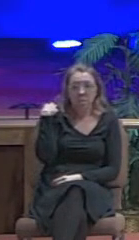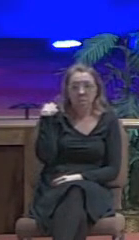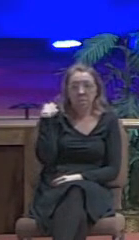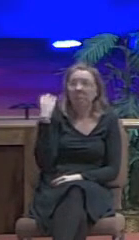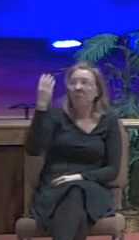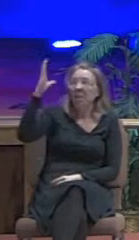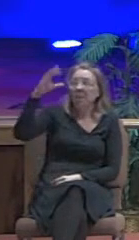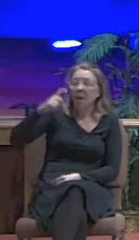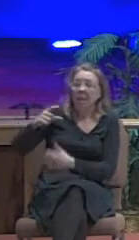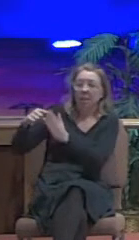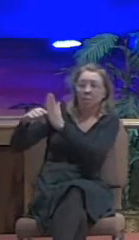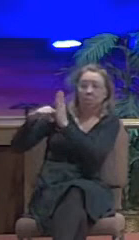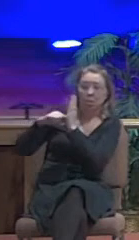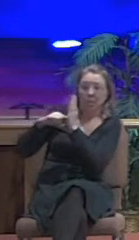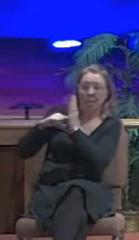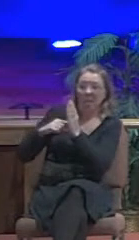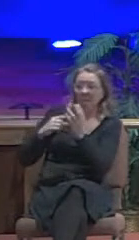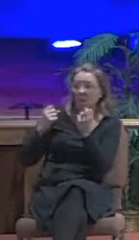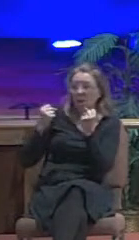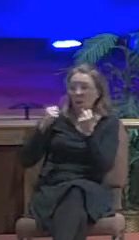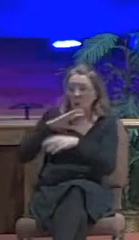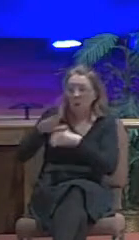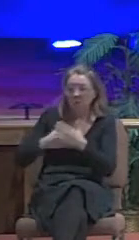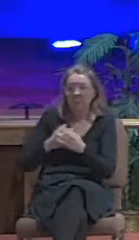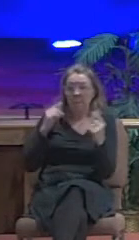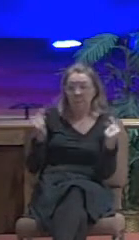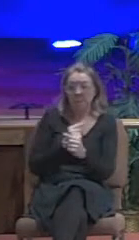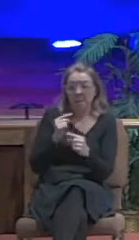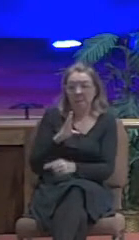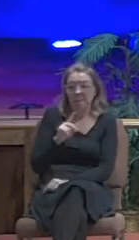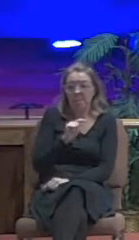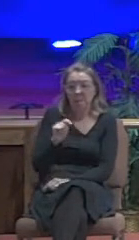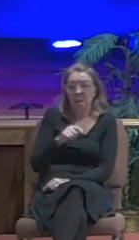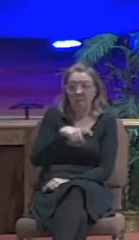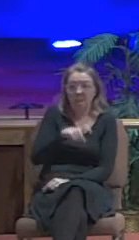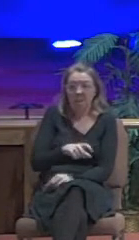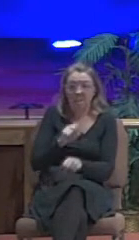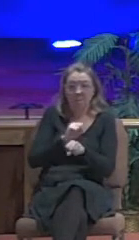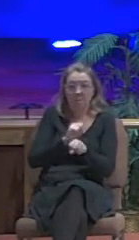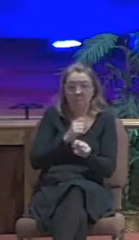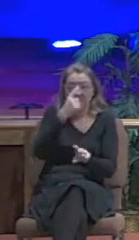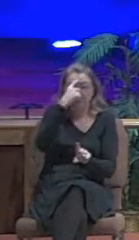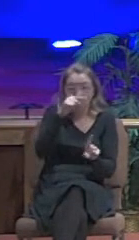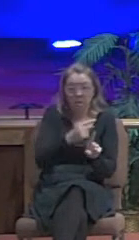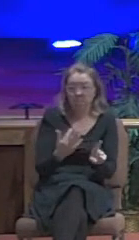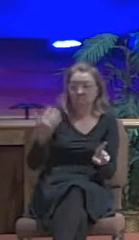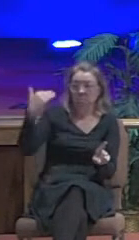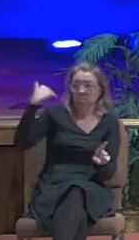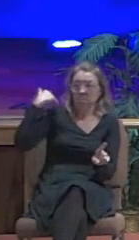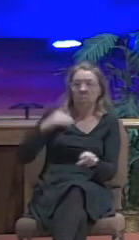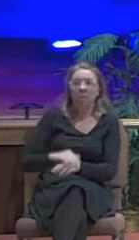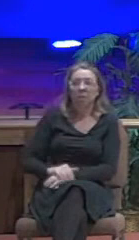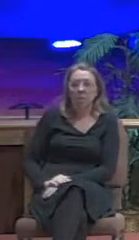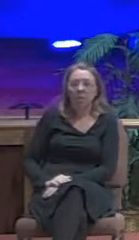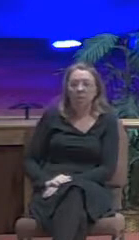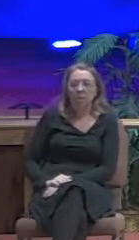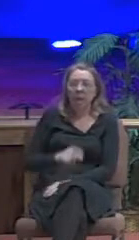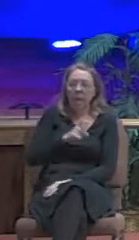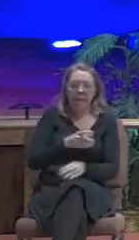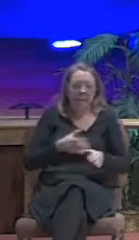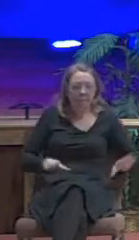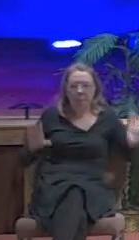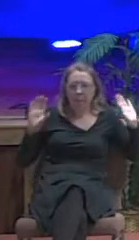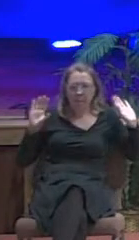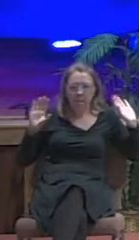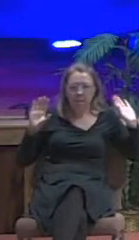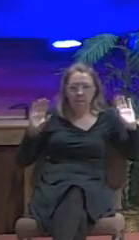I've worked for, if I would just submit to them, they were removed before I left. Within a